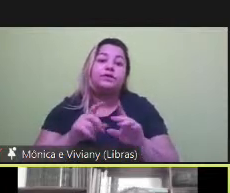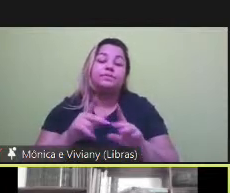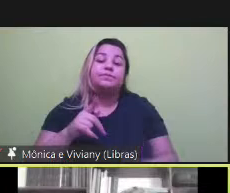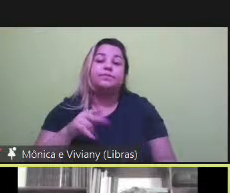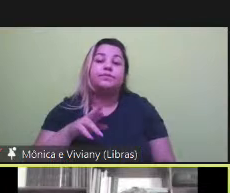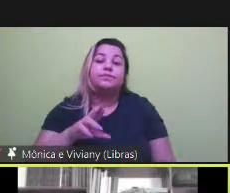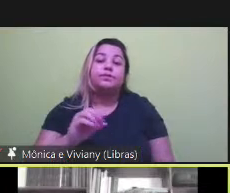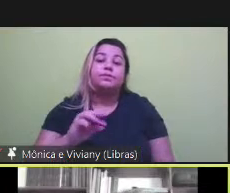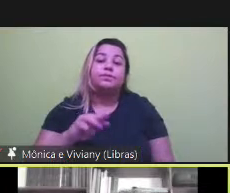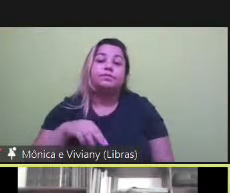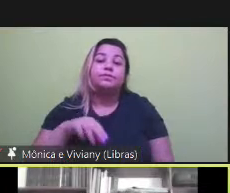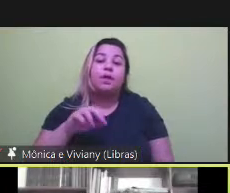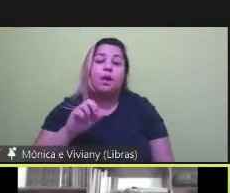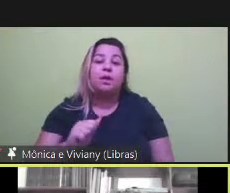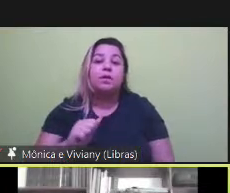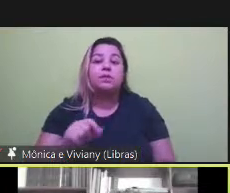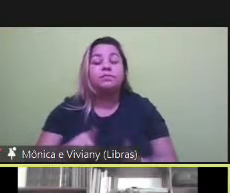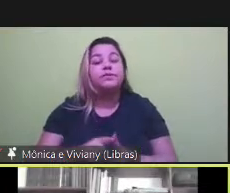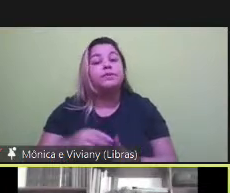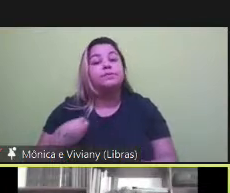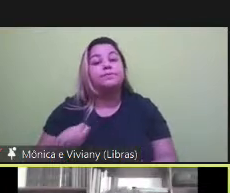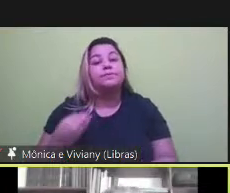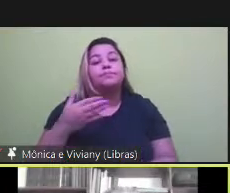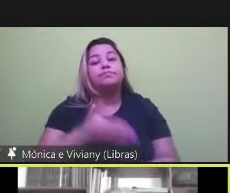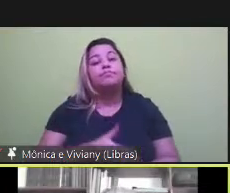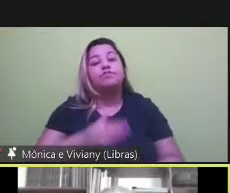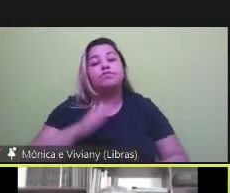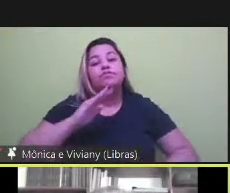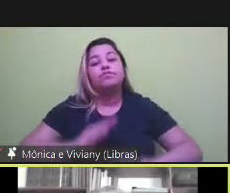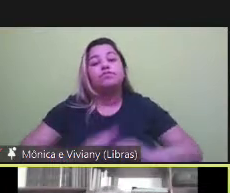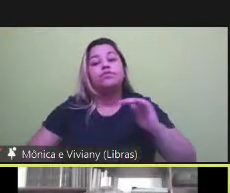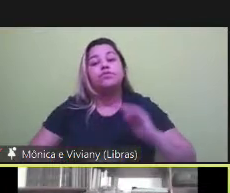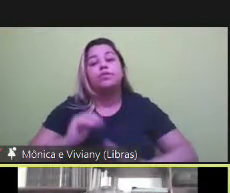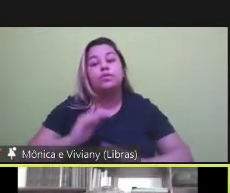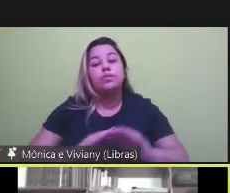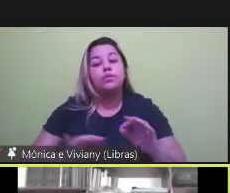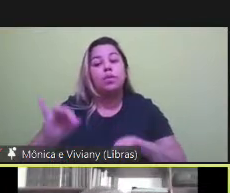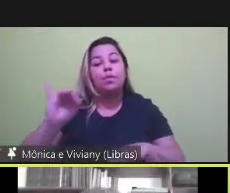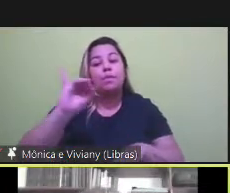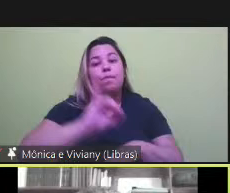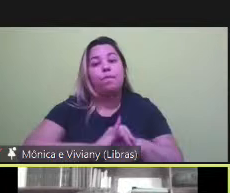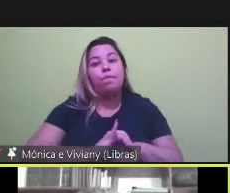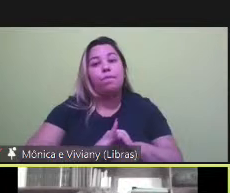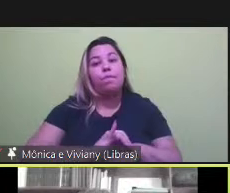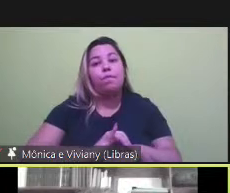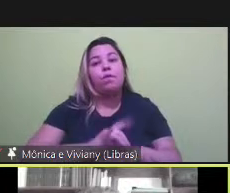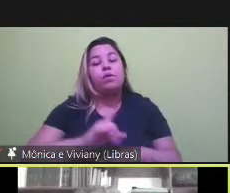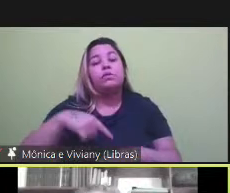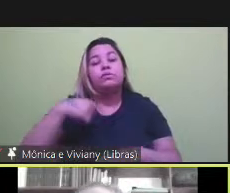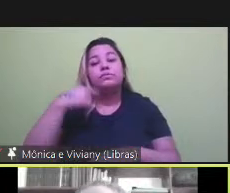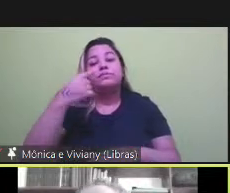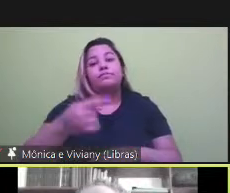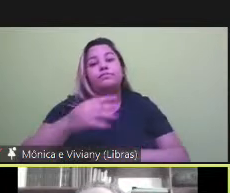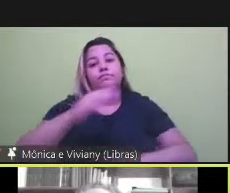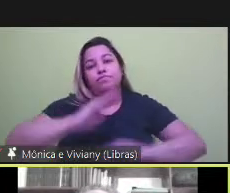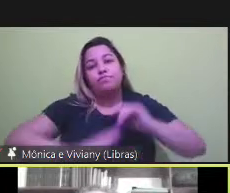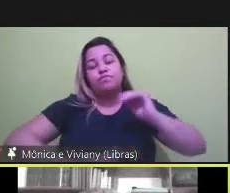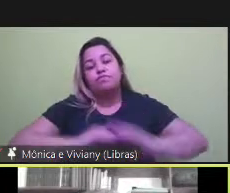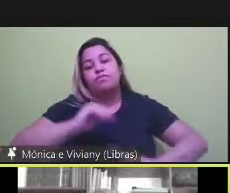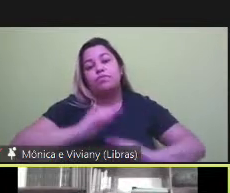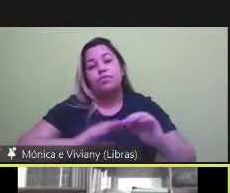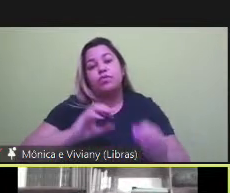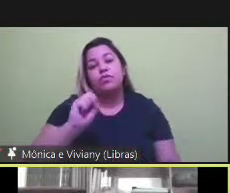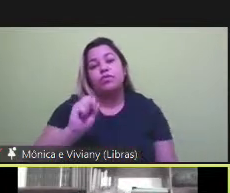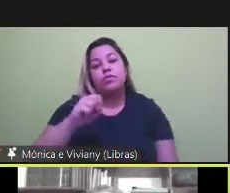they needed a team where many different professionals from the school and the professionals from